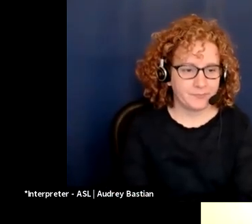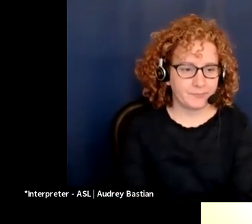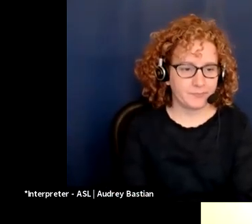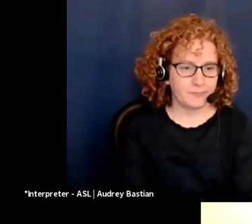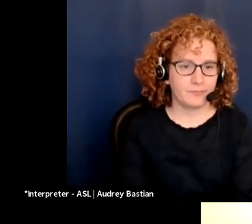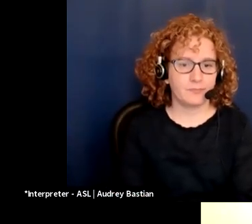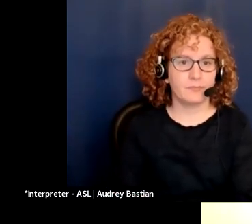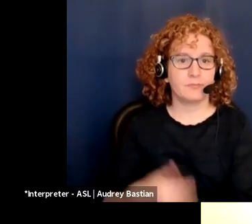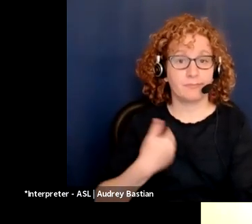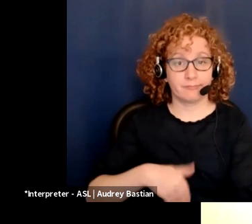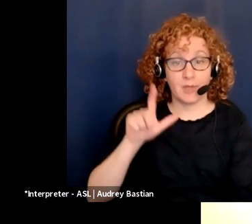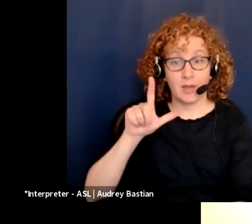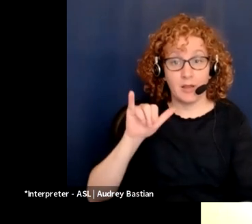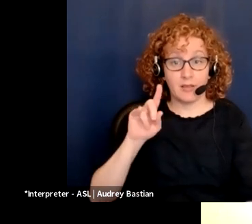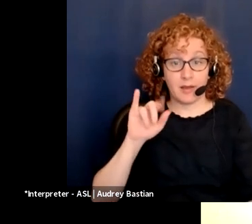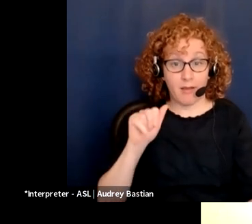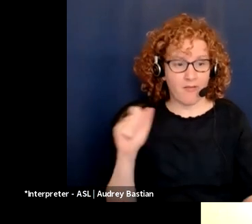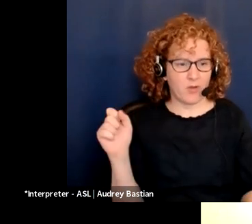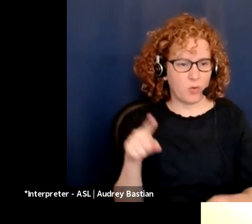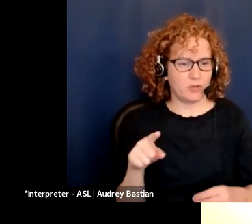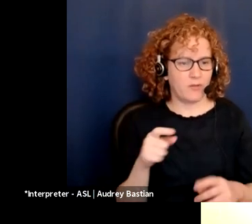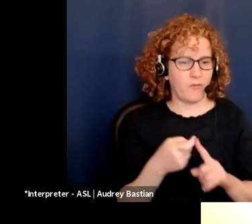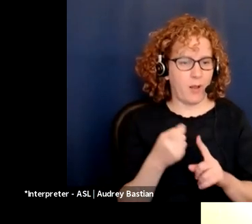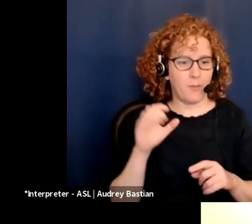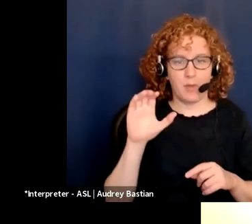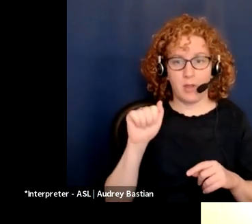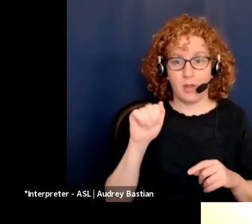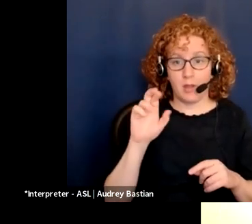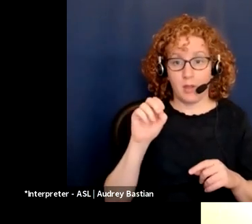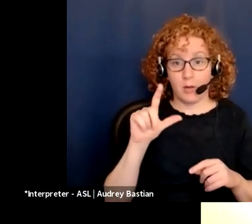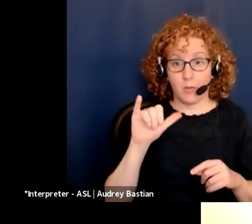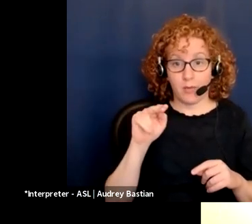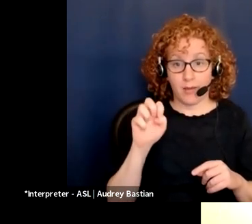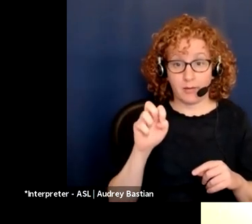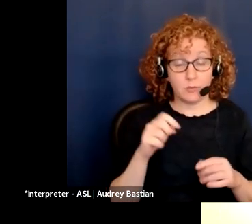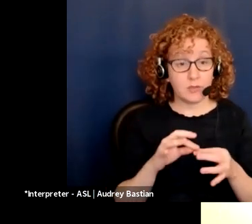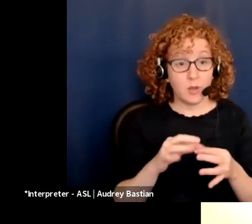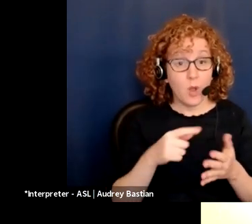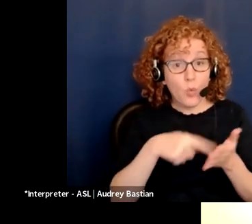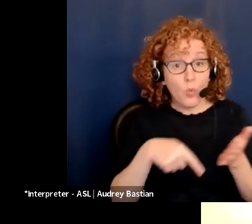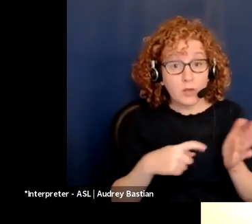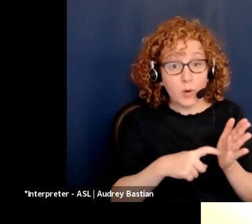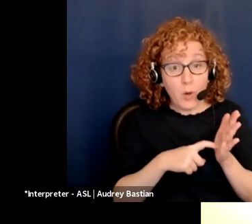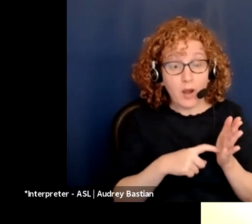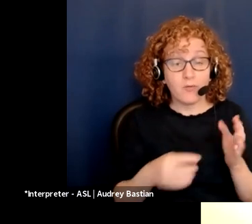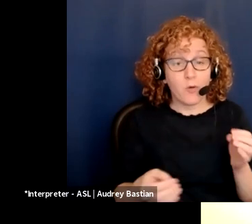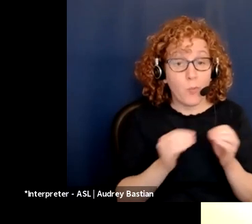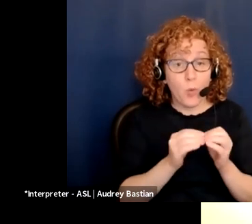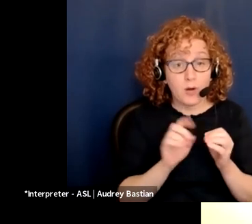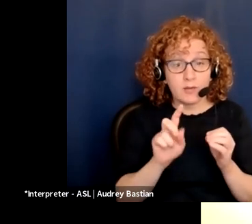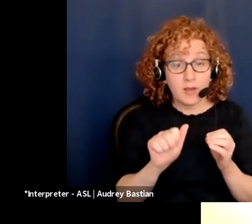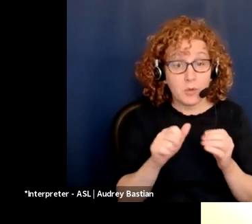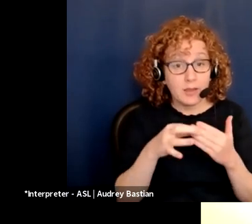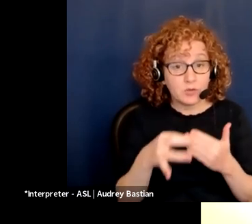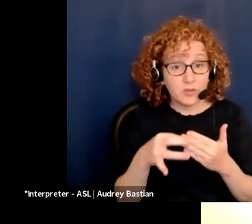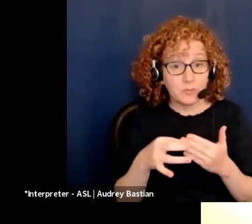This is Lydia. We have a question from Caroline, who says, what is required to get more disabled leadership into